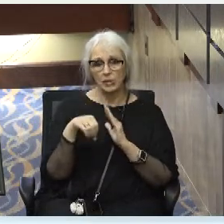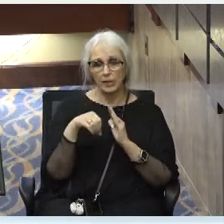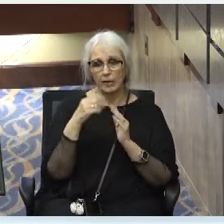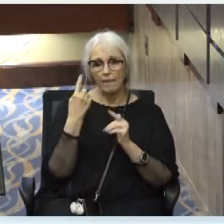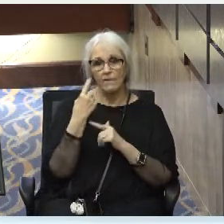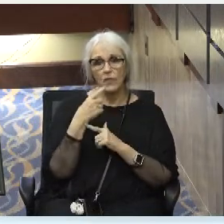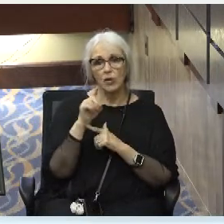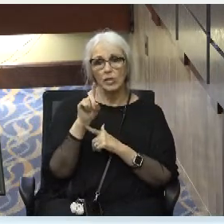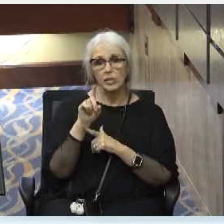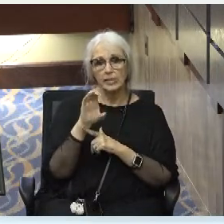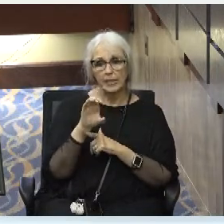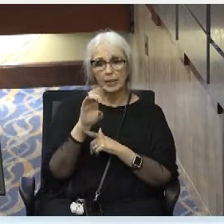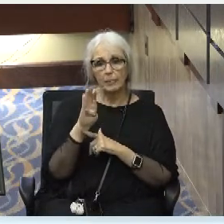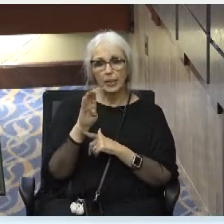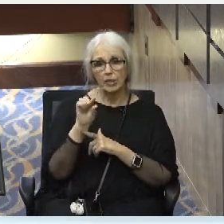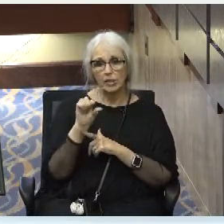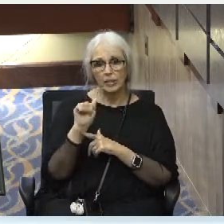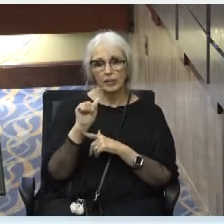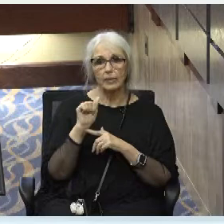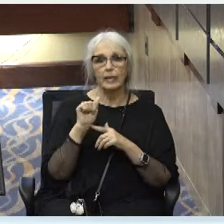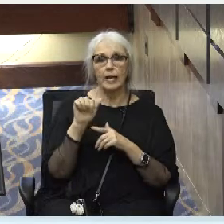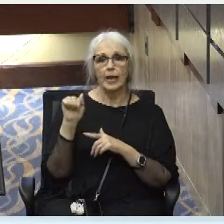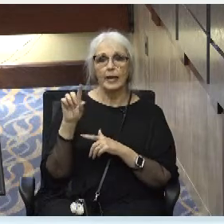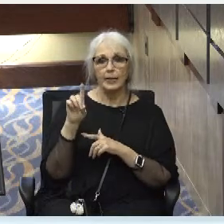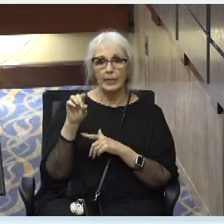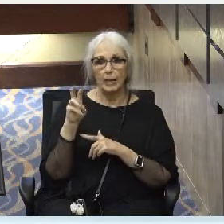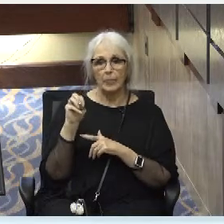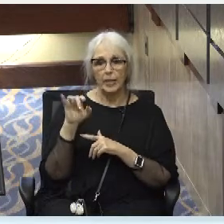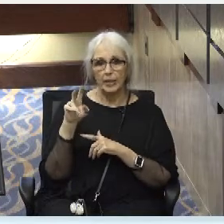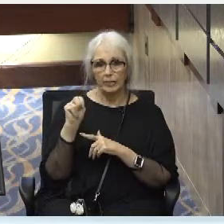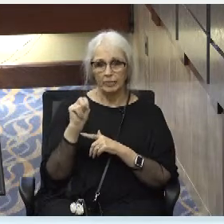for CDBG administration.